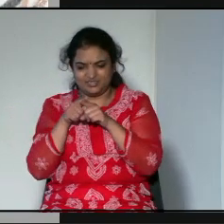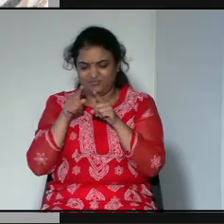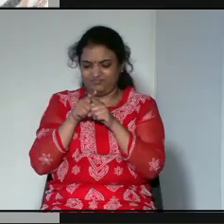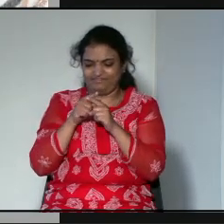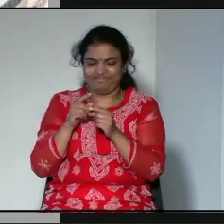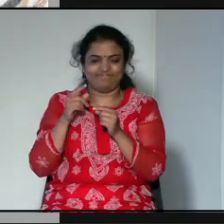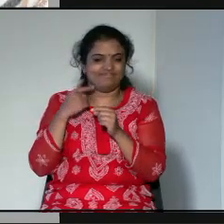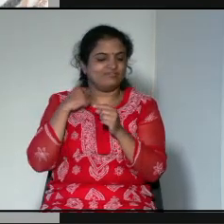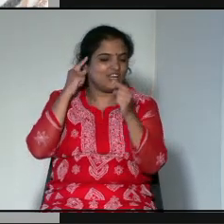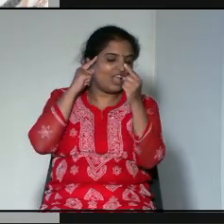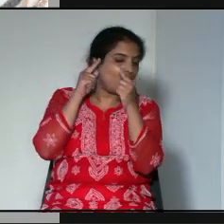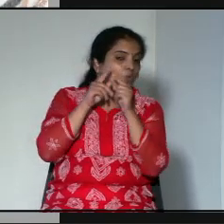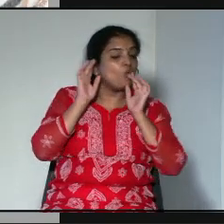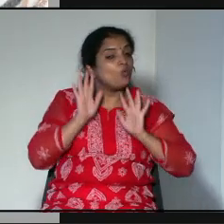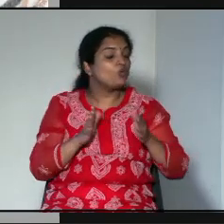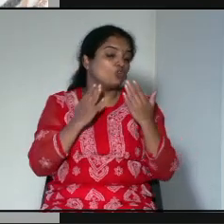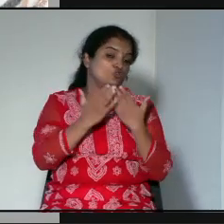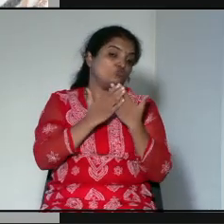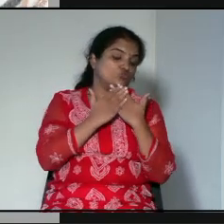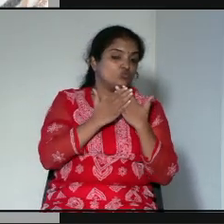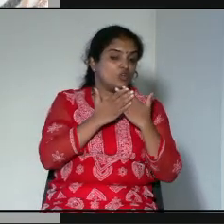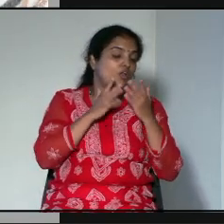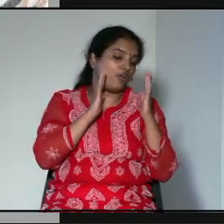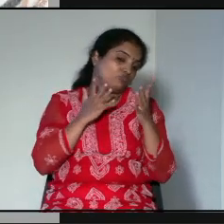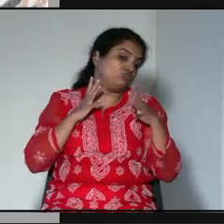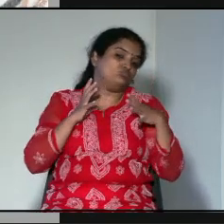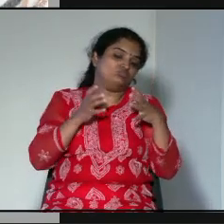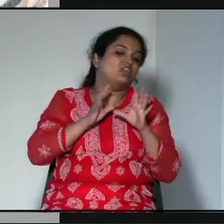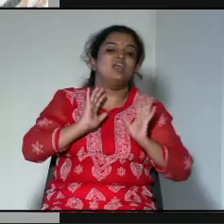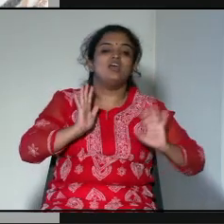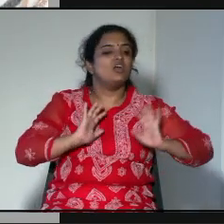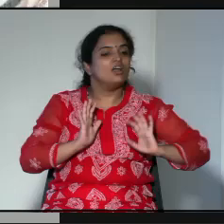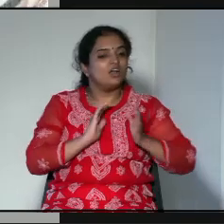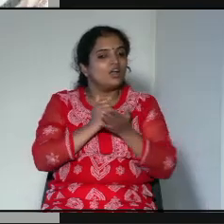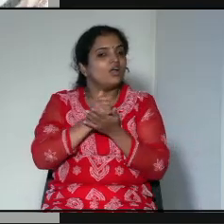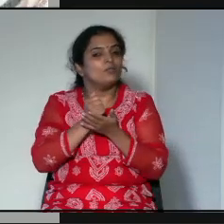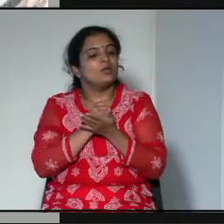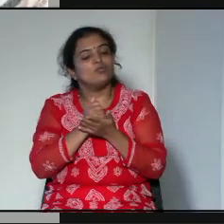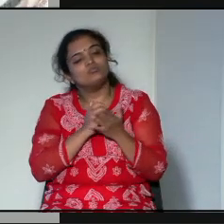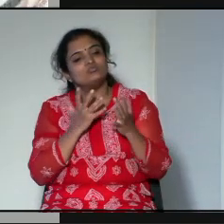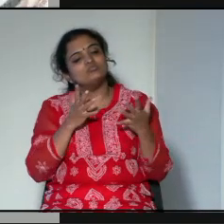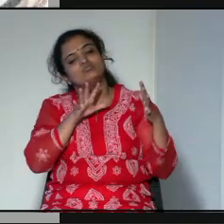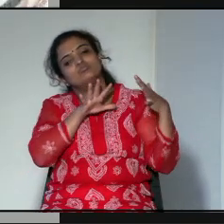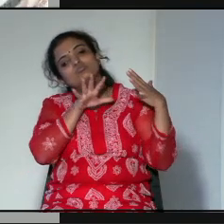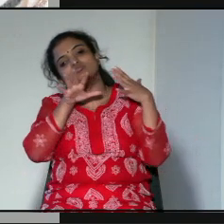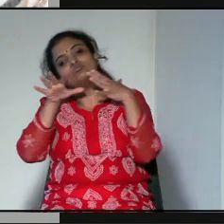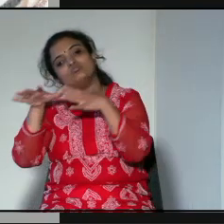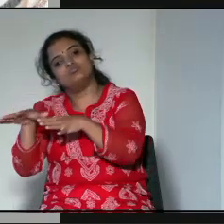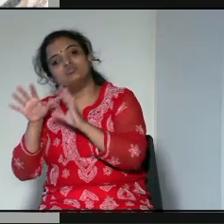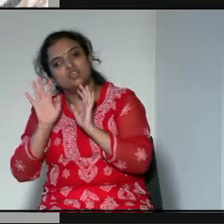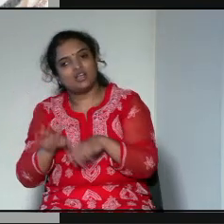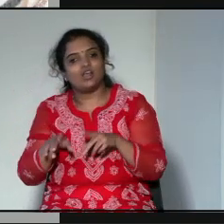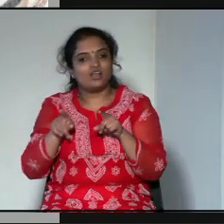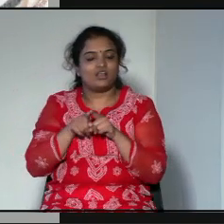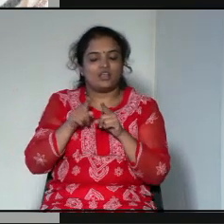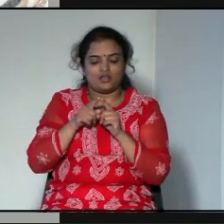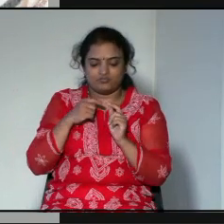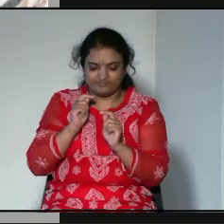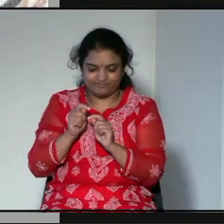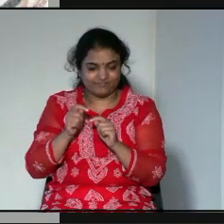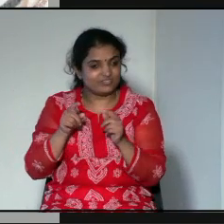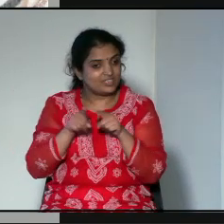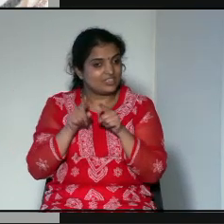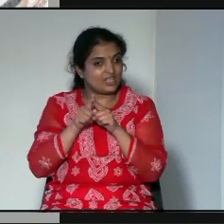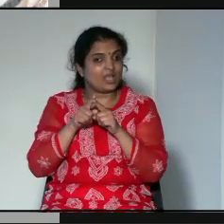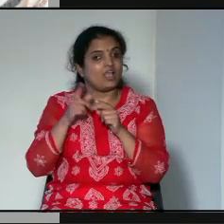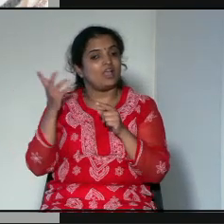institutions and seeking out alternative modes of community-based art practice, who gathered around her following a few metal casting workshops she